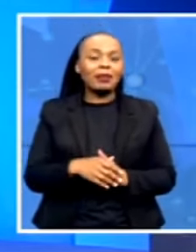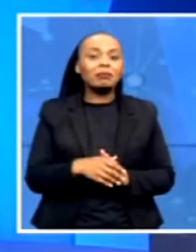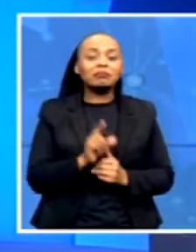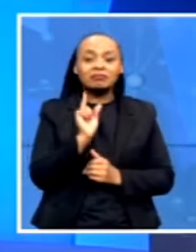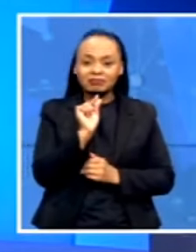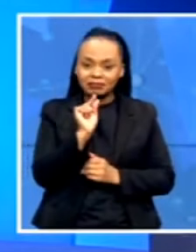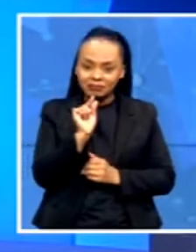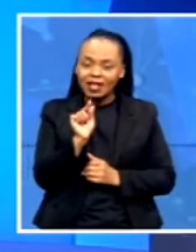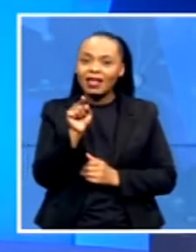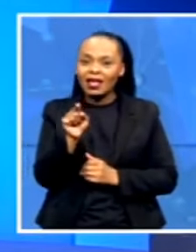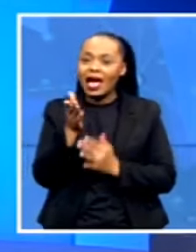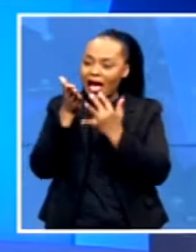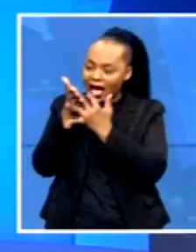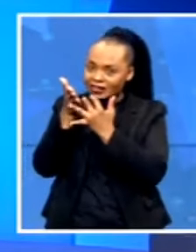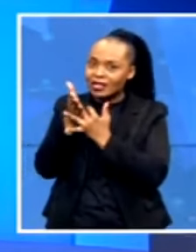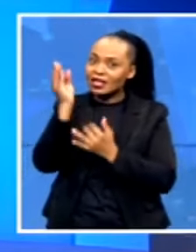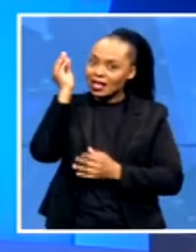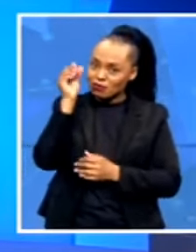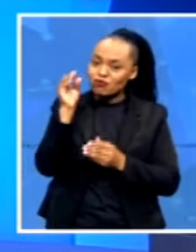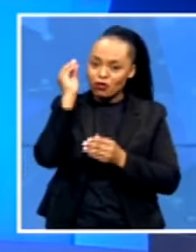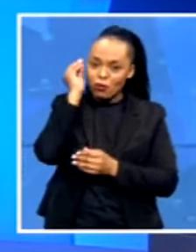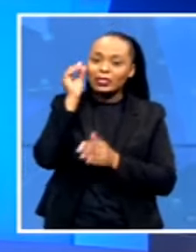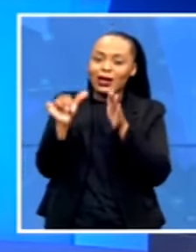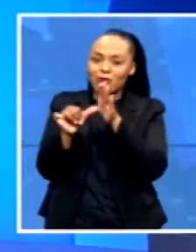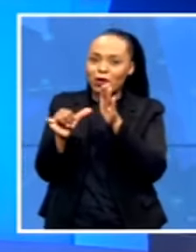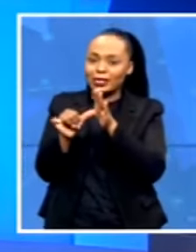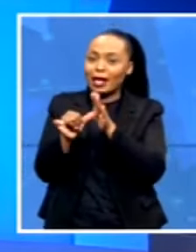indeed. Brother Mdeni, thank you very much indeed for your time. Always instructive, always informative.